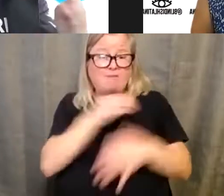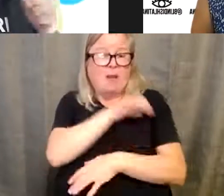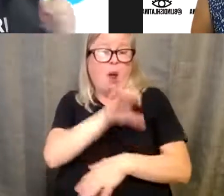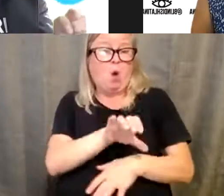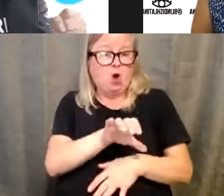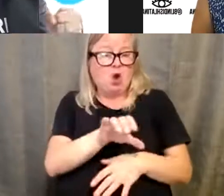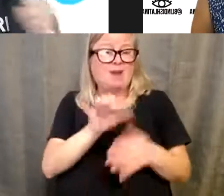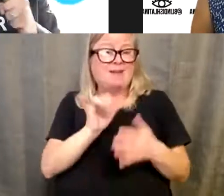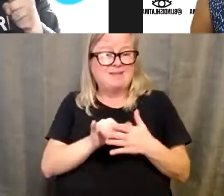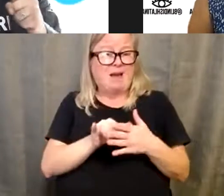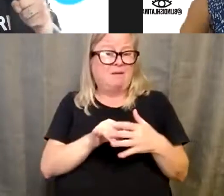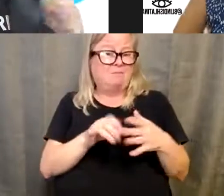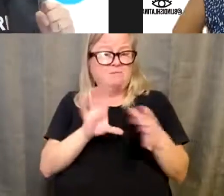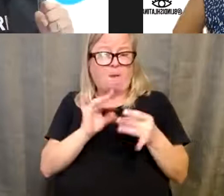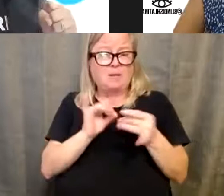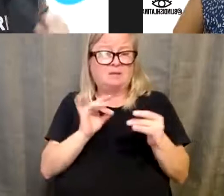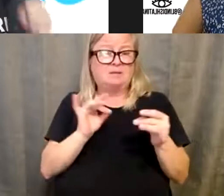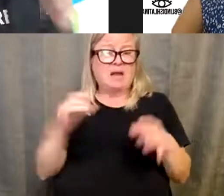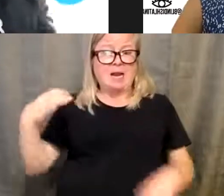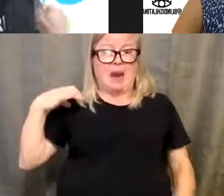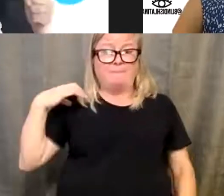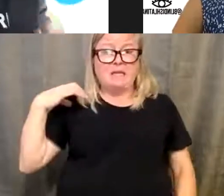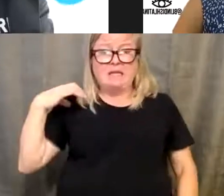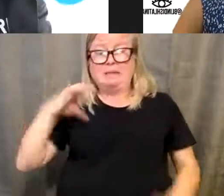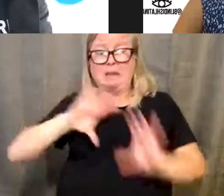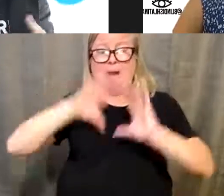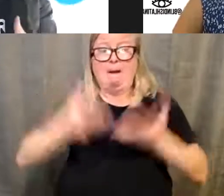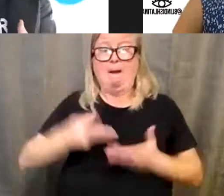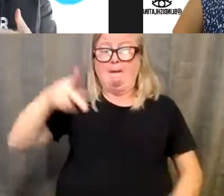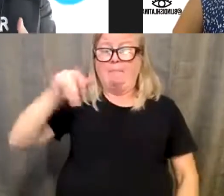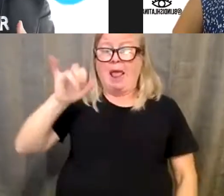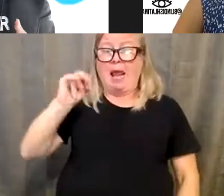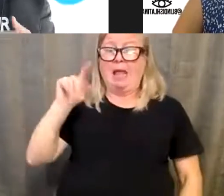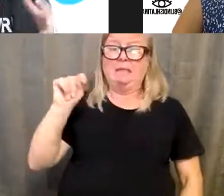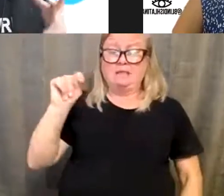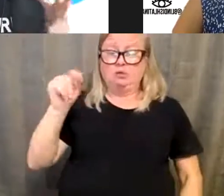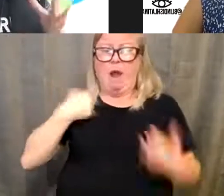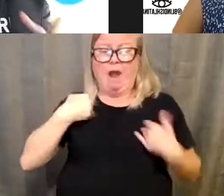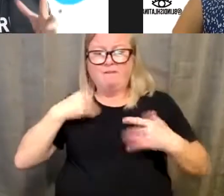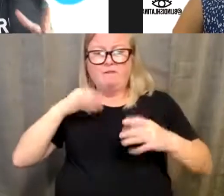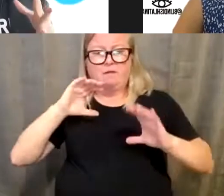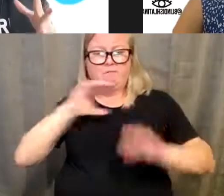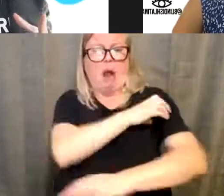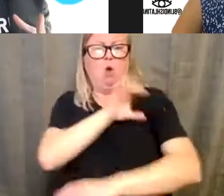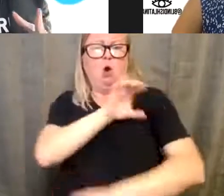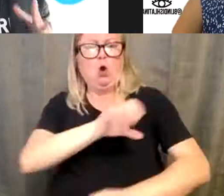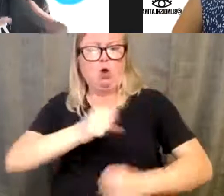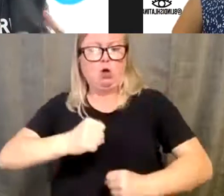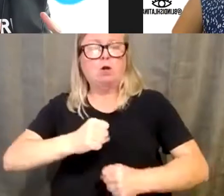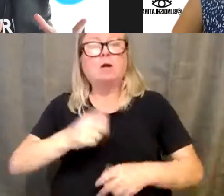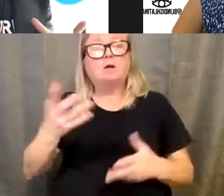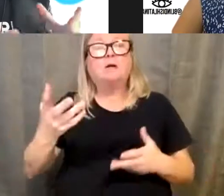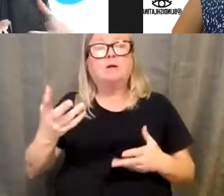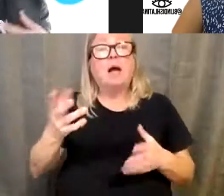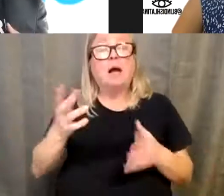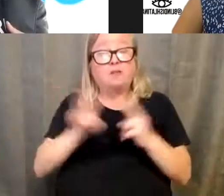kind of like Captain Planet, you have the power. So it is really important for all